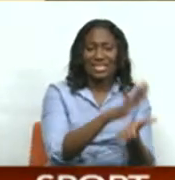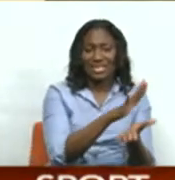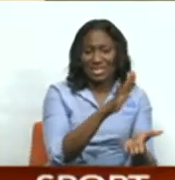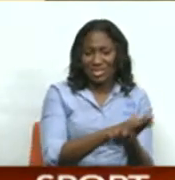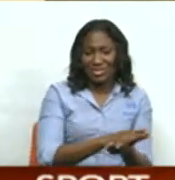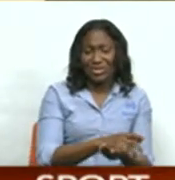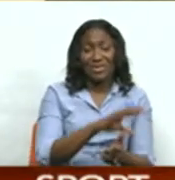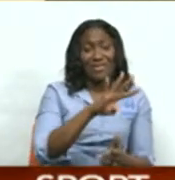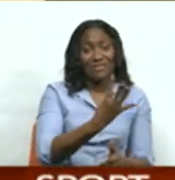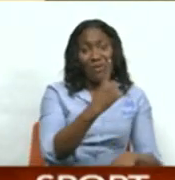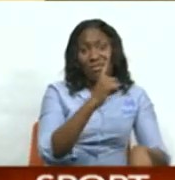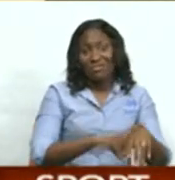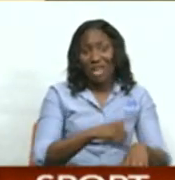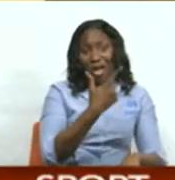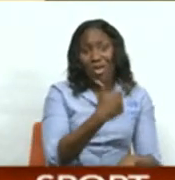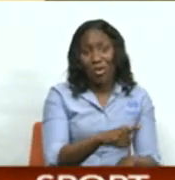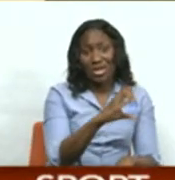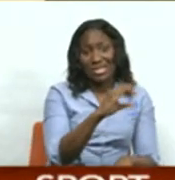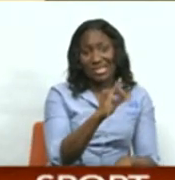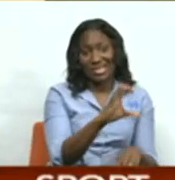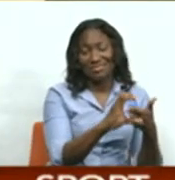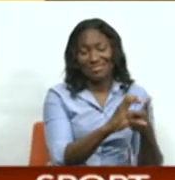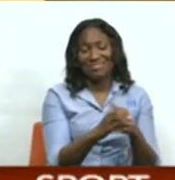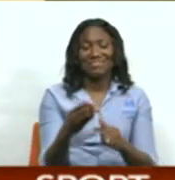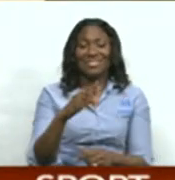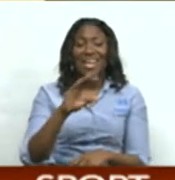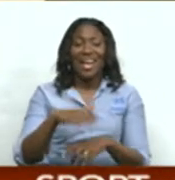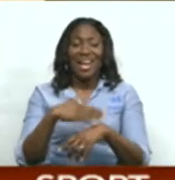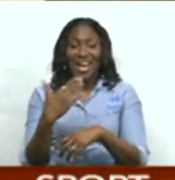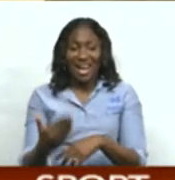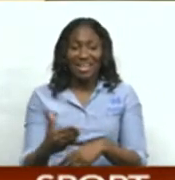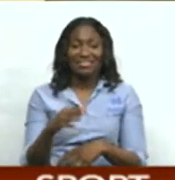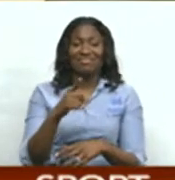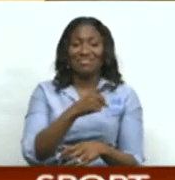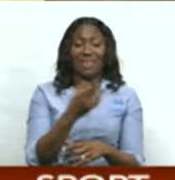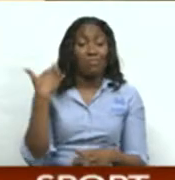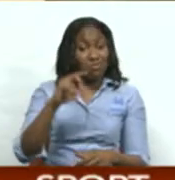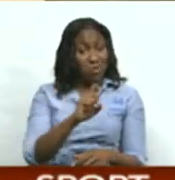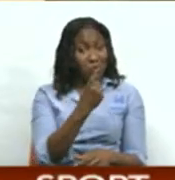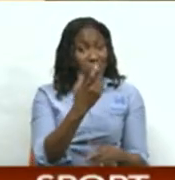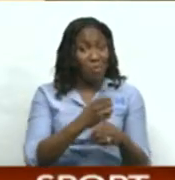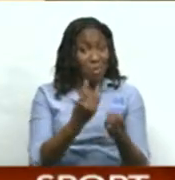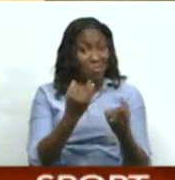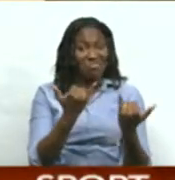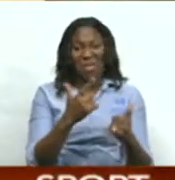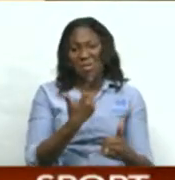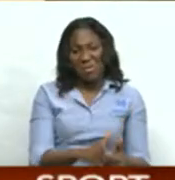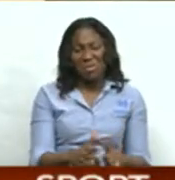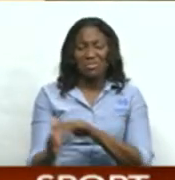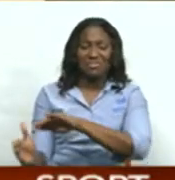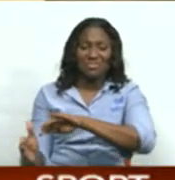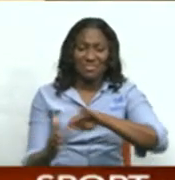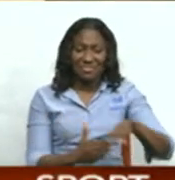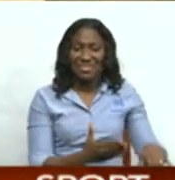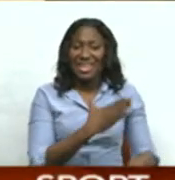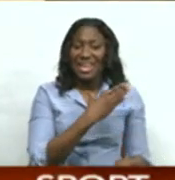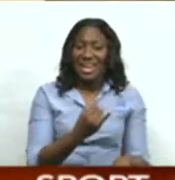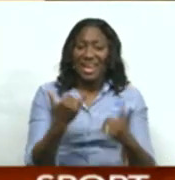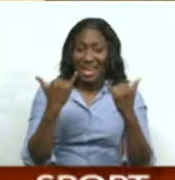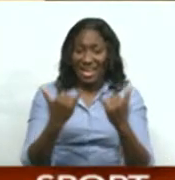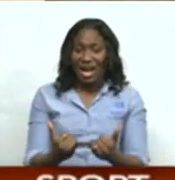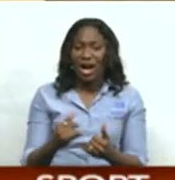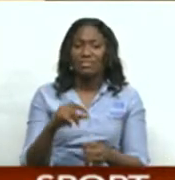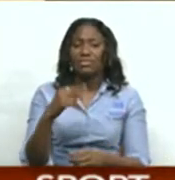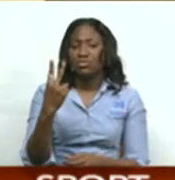their fourth straight loss after the 3 wins to start the season. And finally, Andre Suglal and Joseph Mendoza